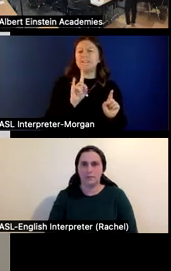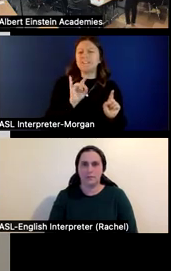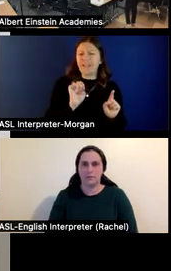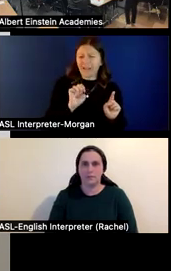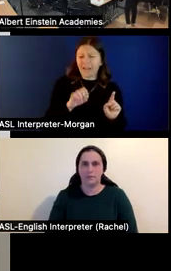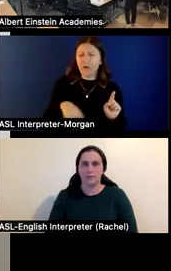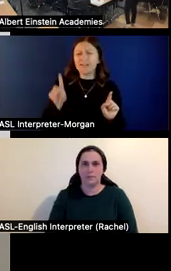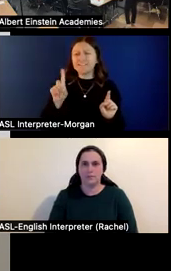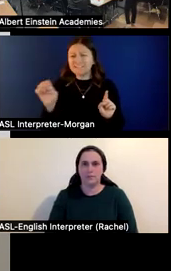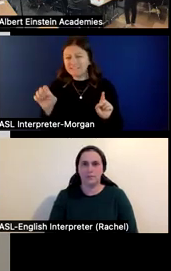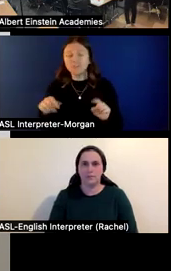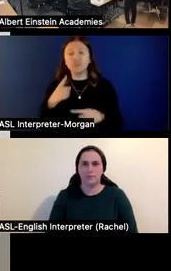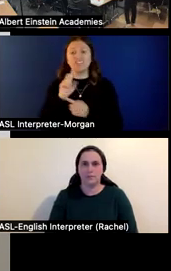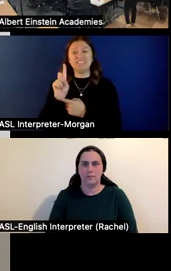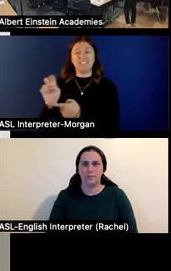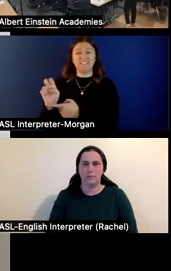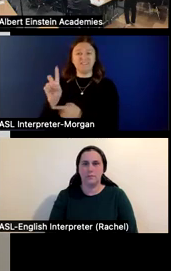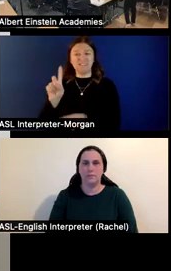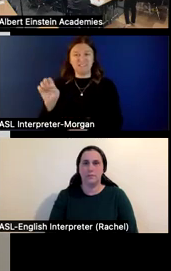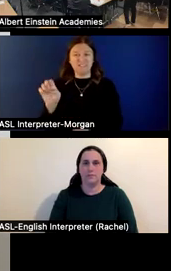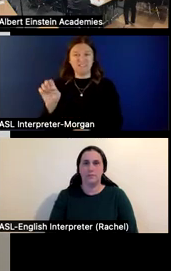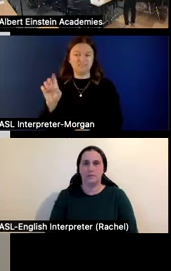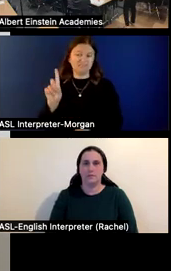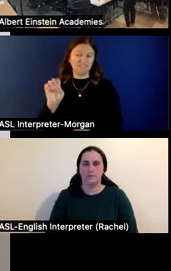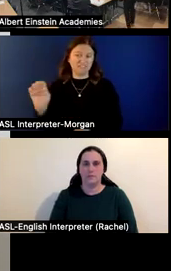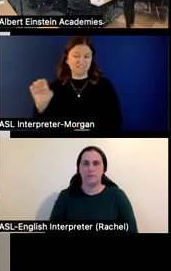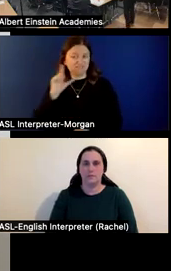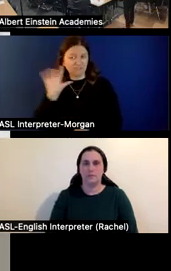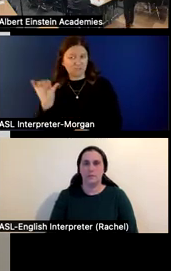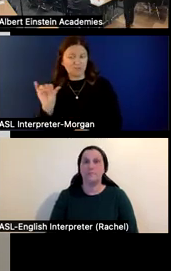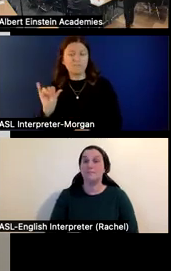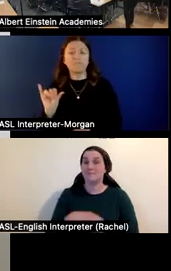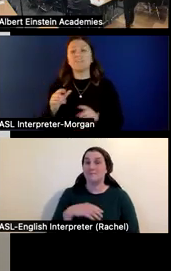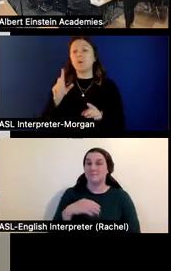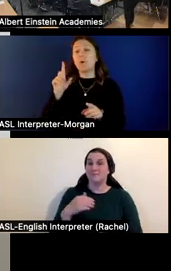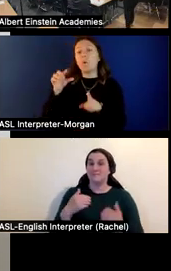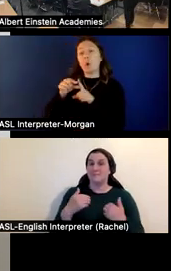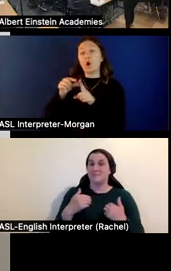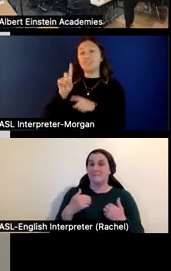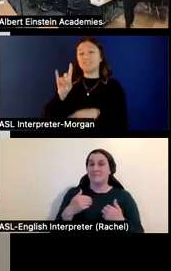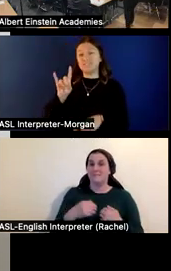D. Just D, not dia. There is a word dear,